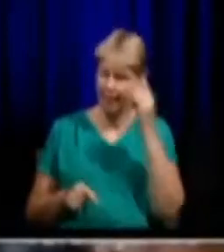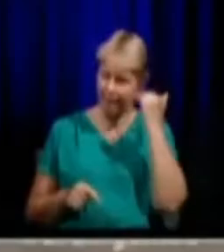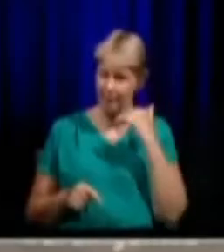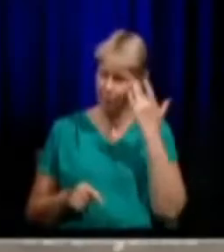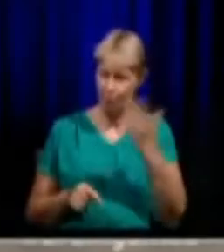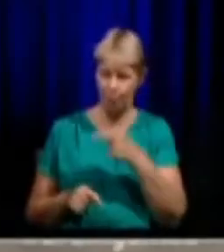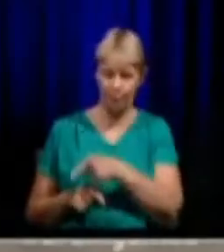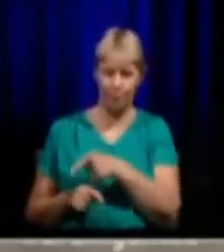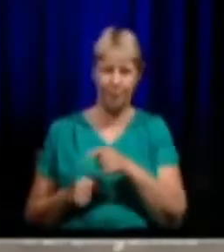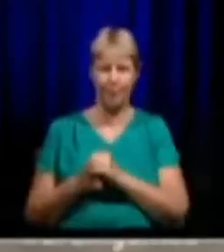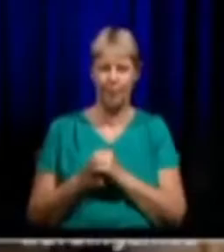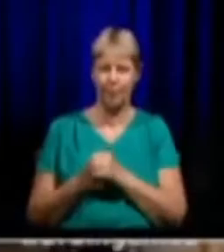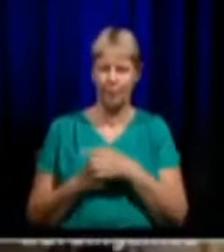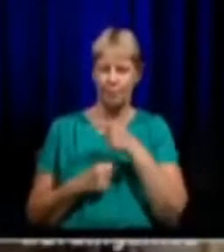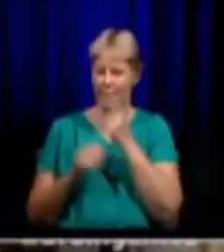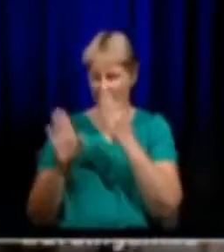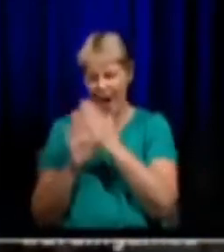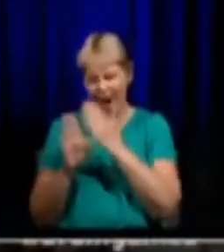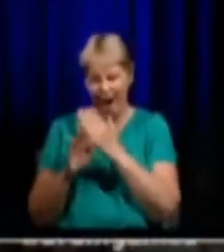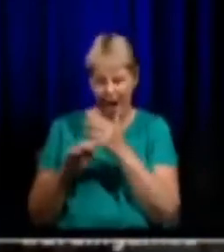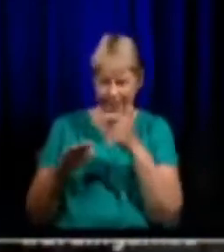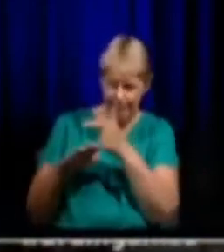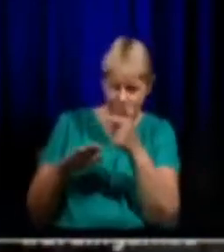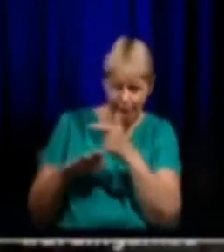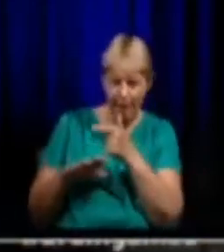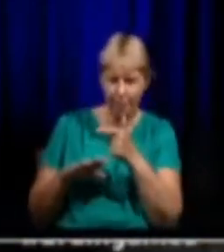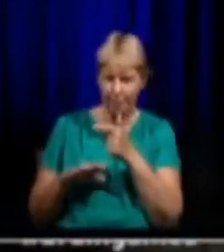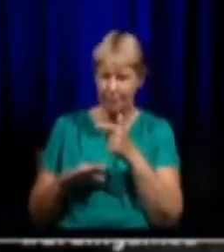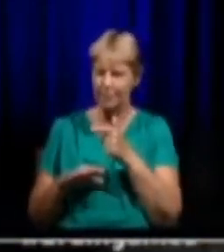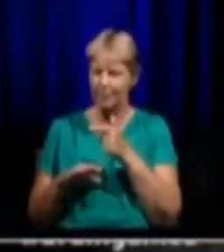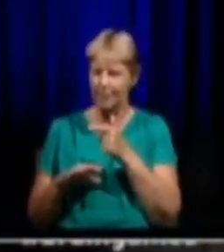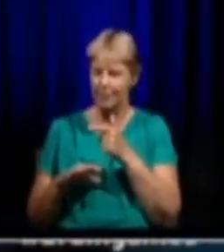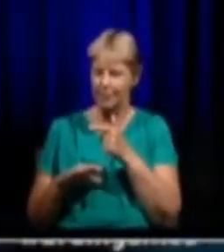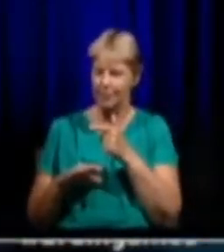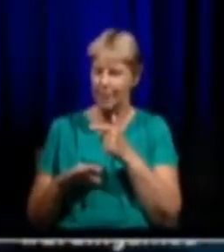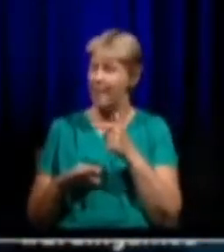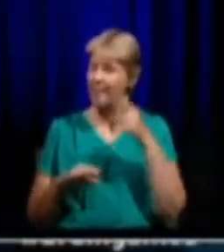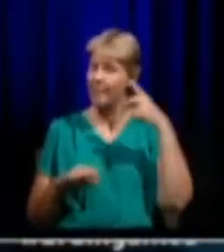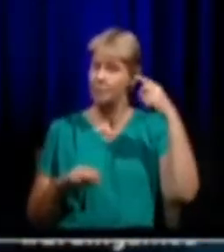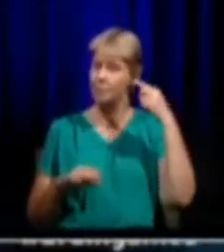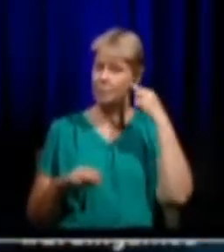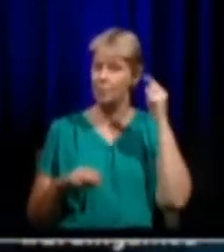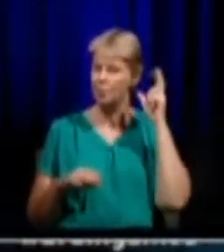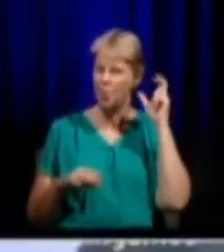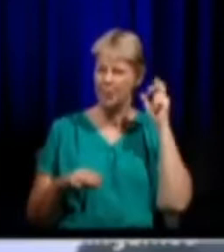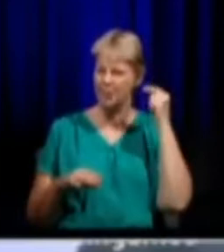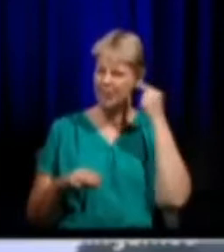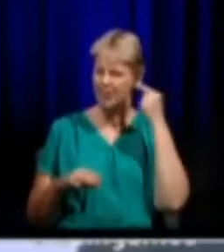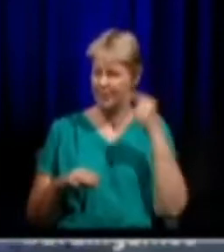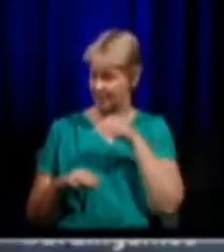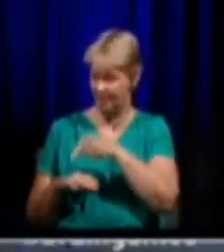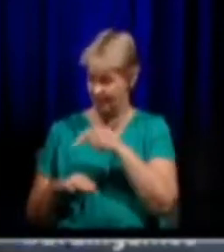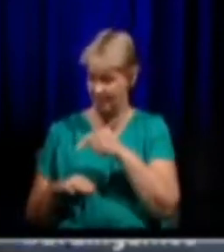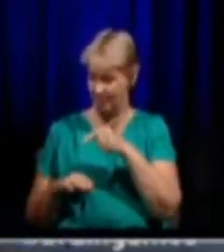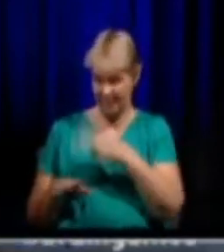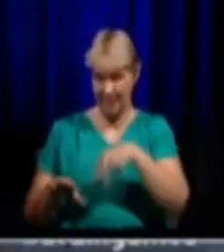We set up a hidden camera experiment to see if this woman would stand up at the sound of this tone, simply because everyone else